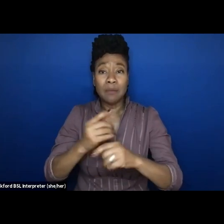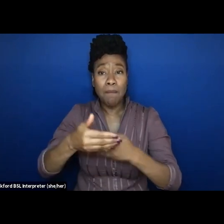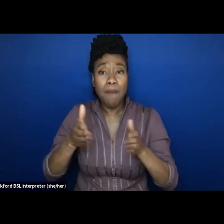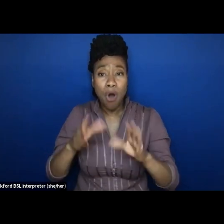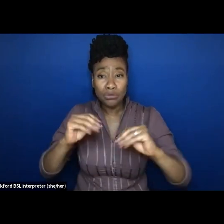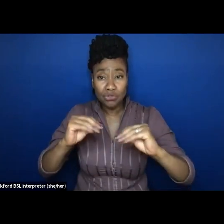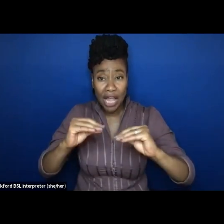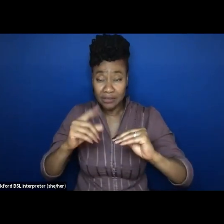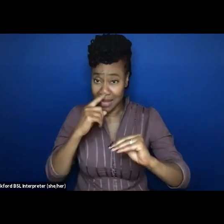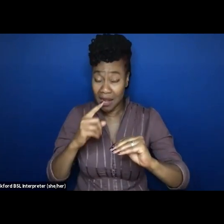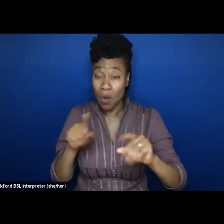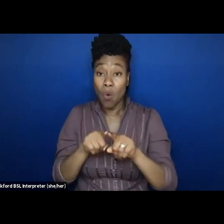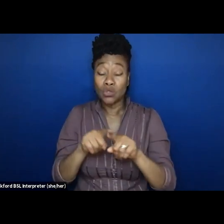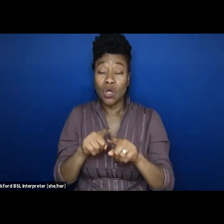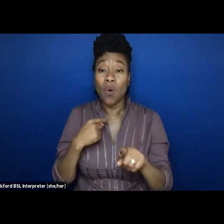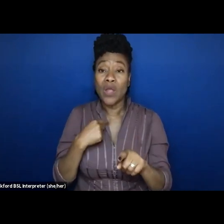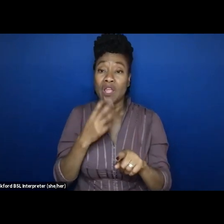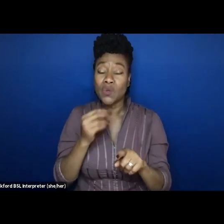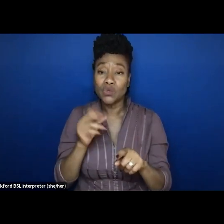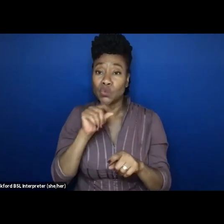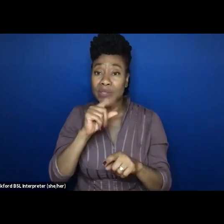this evening, and we're using the hashtag